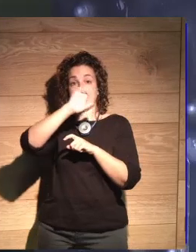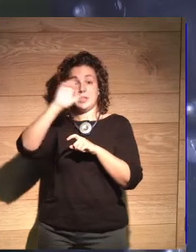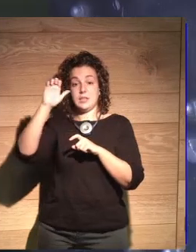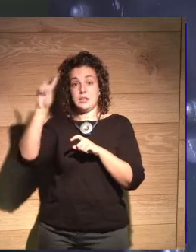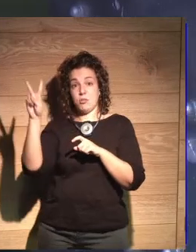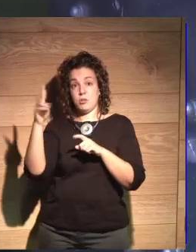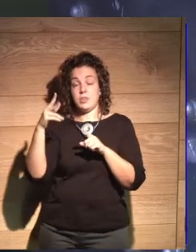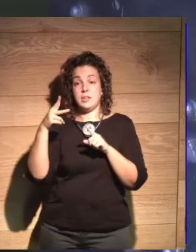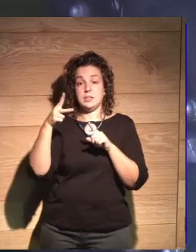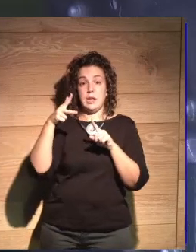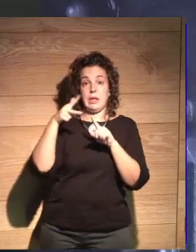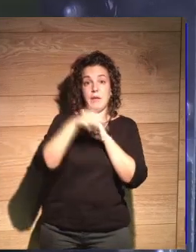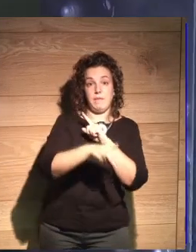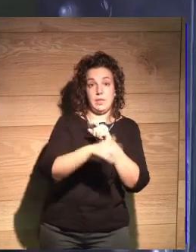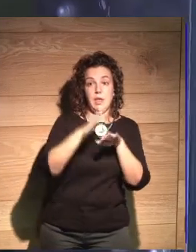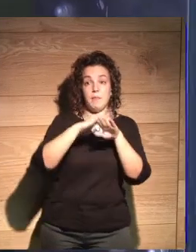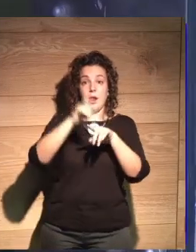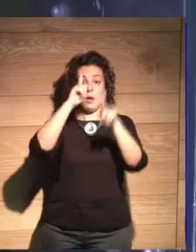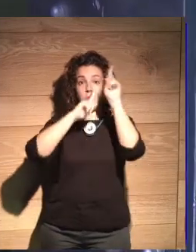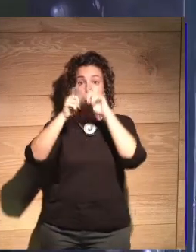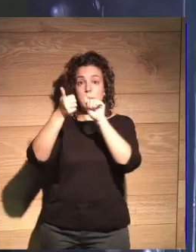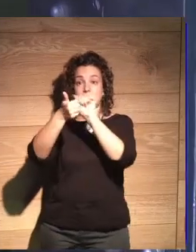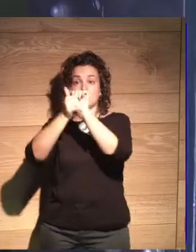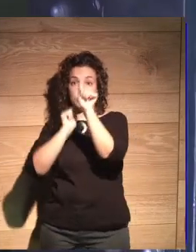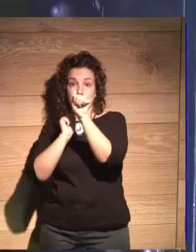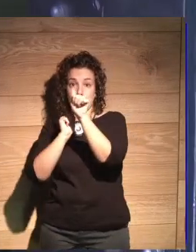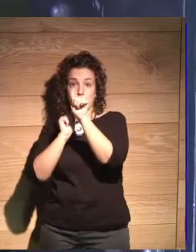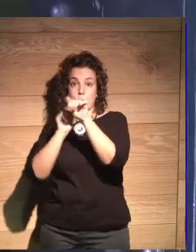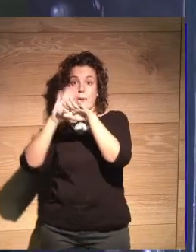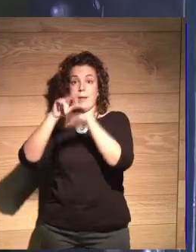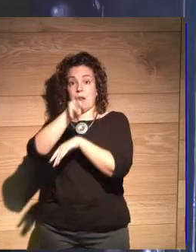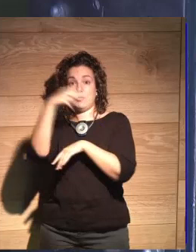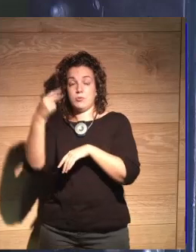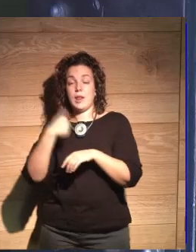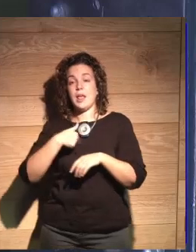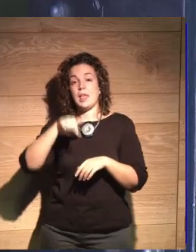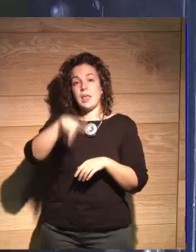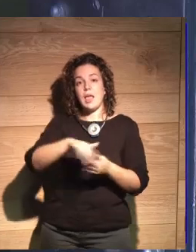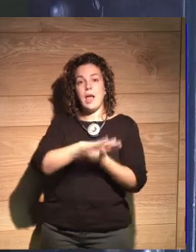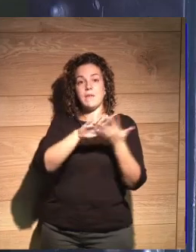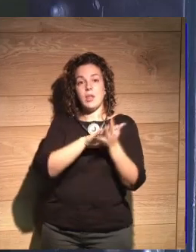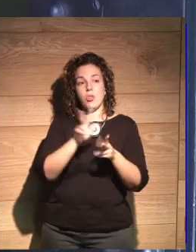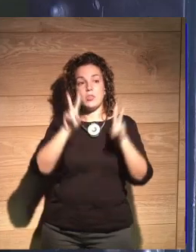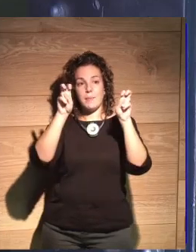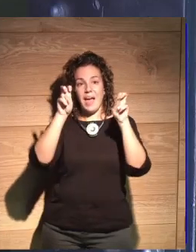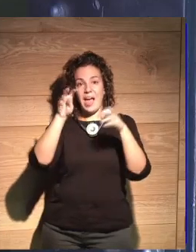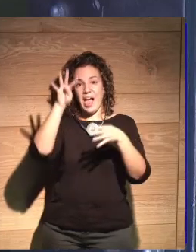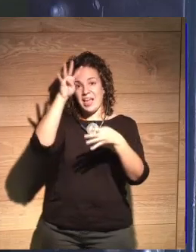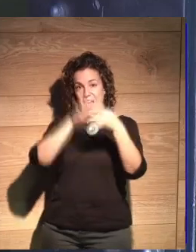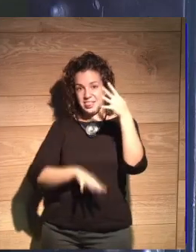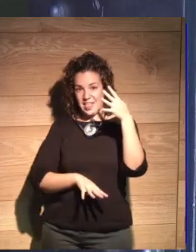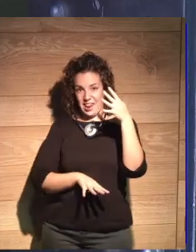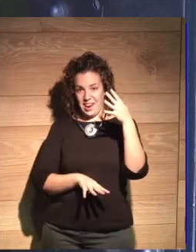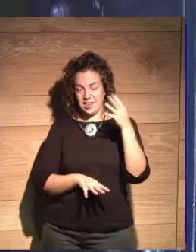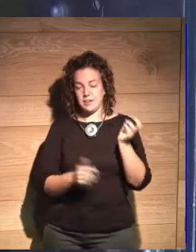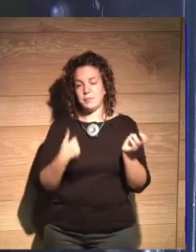your difficult secession issue in Catalonia, but it's no more difficult than Canada's